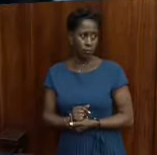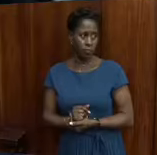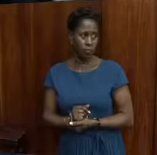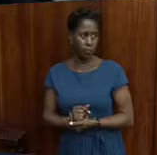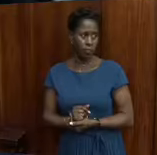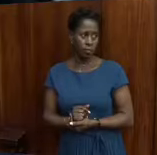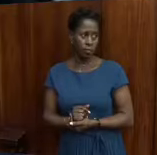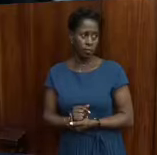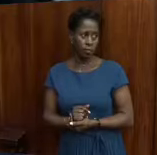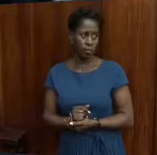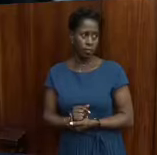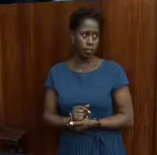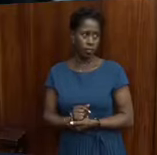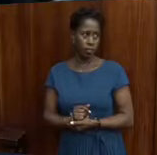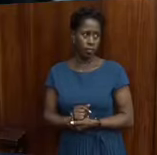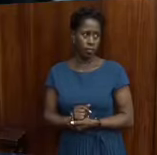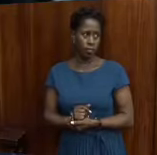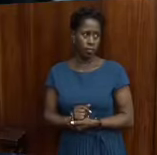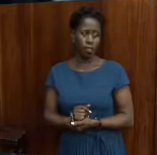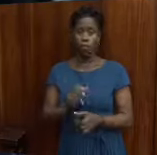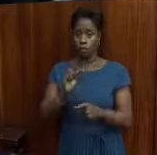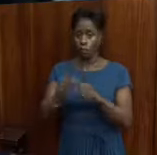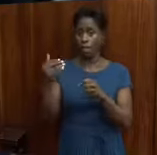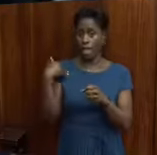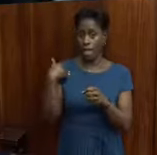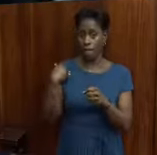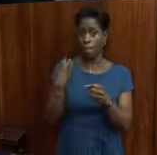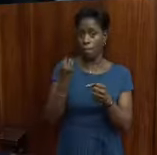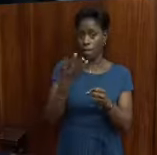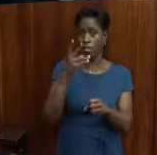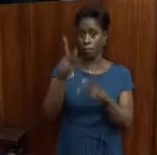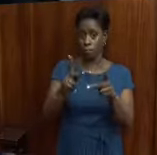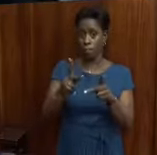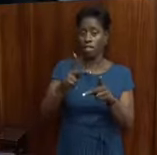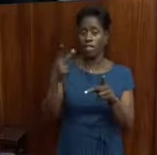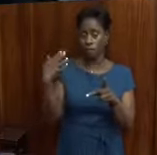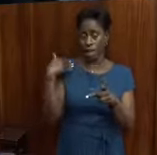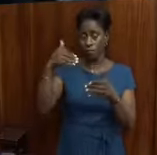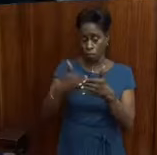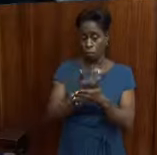and 100 supervisors will be employed.